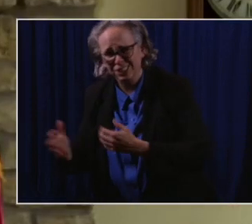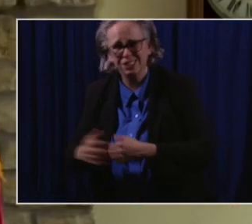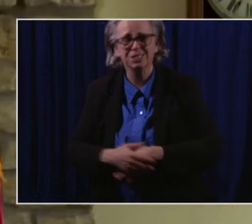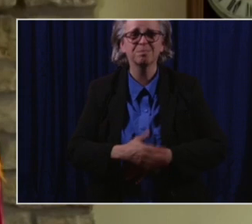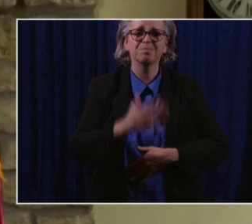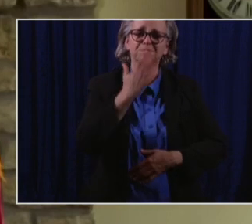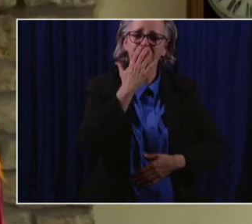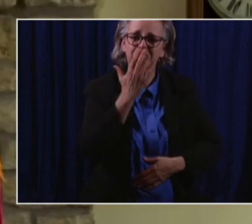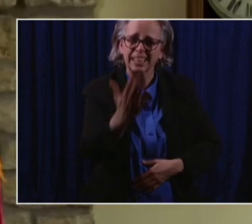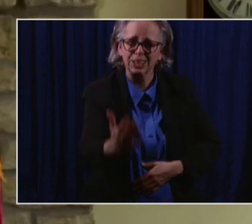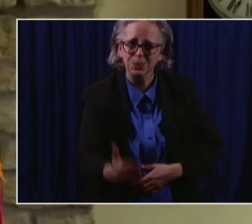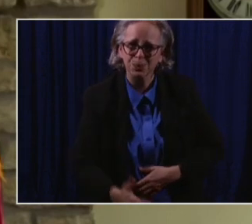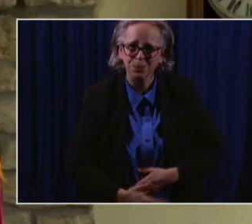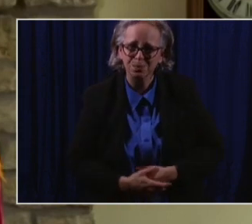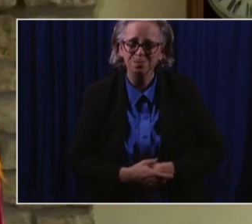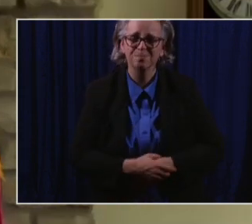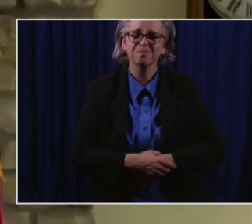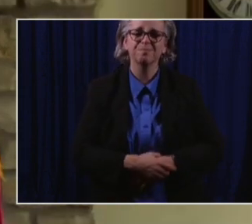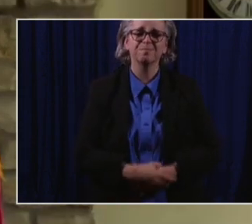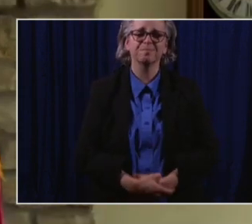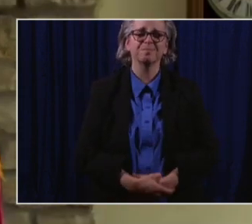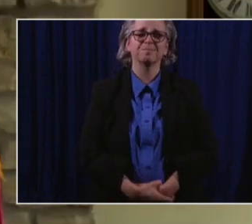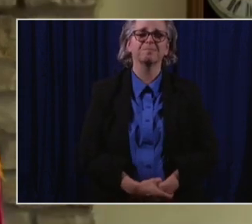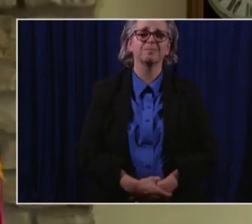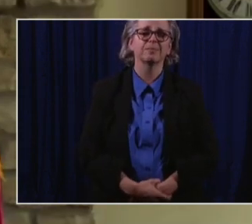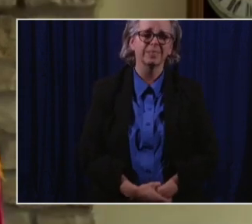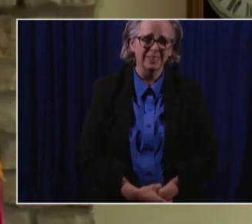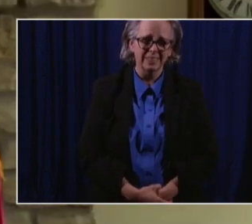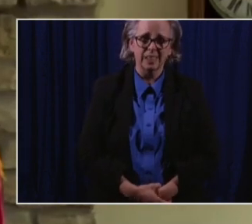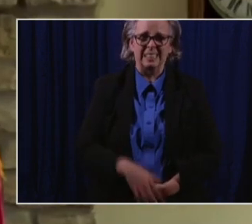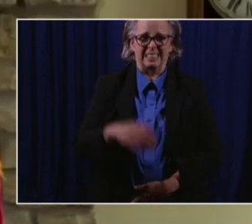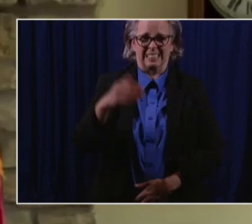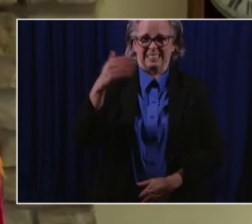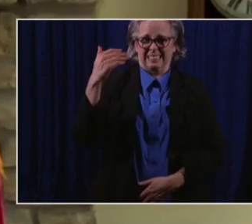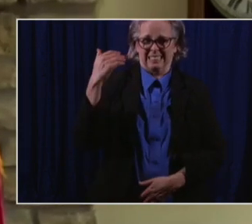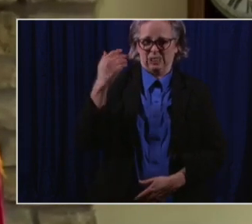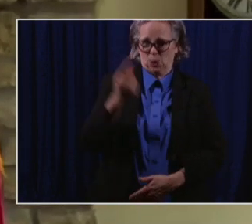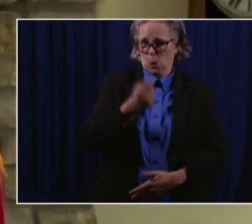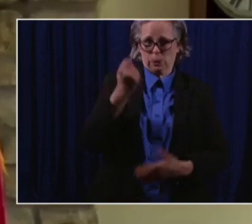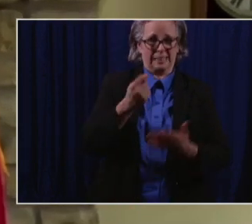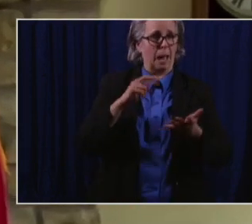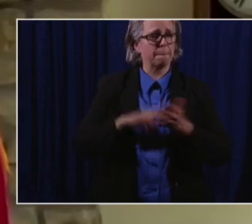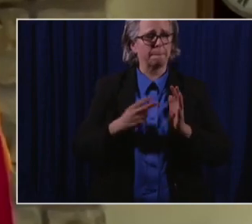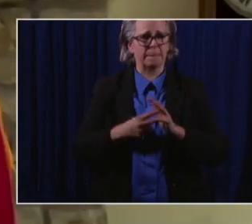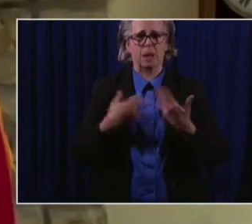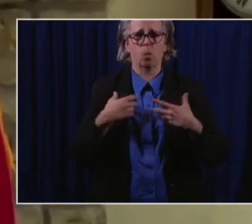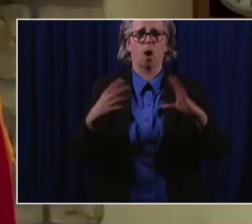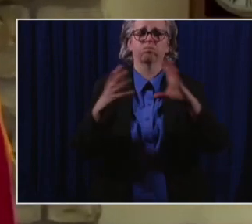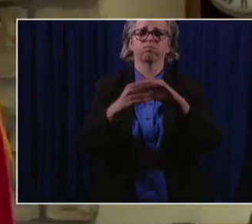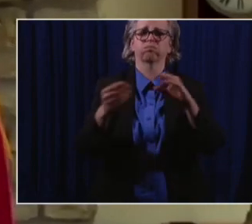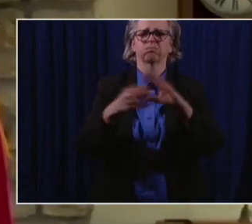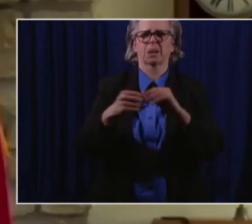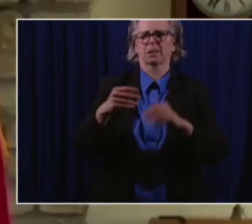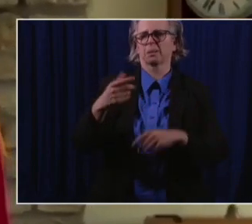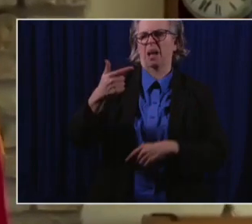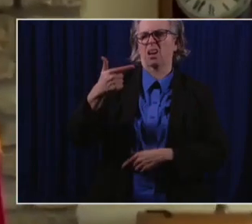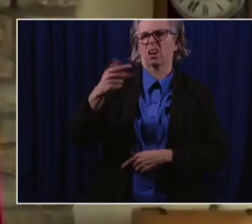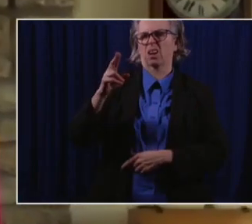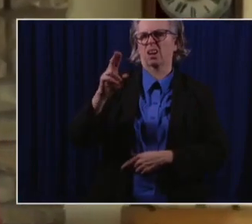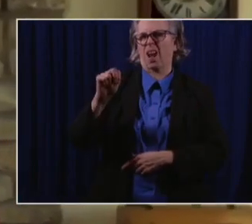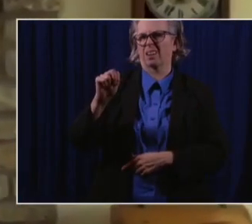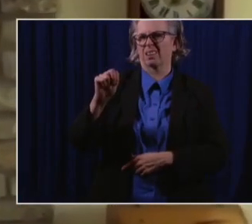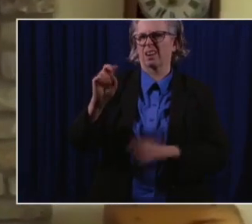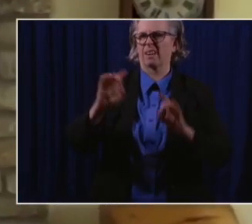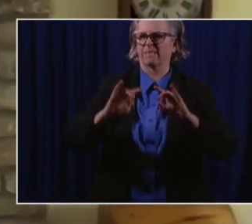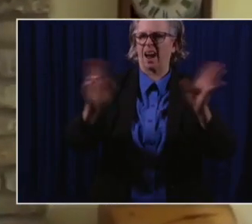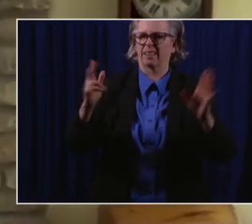do each Tuesday, I'm going to take a moment to talk about gun violence in this state. We should all be sick and tired of picking up the newspaper and seeing the